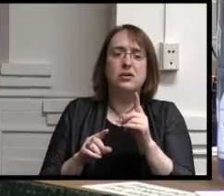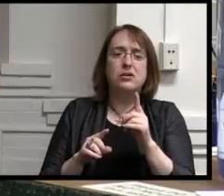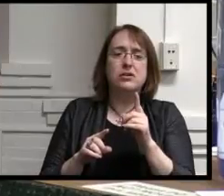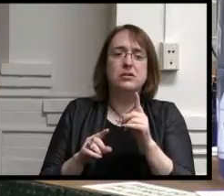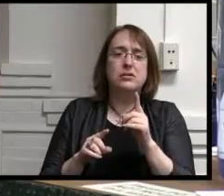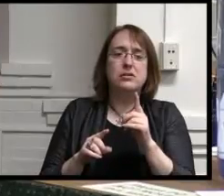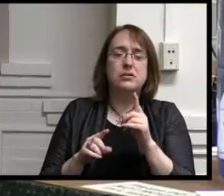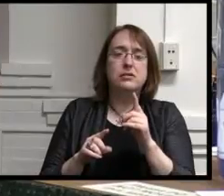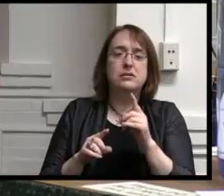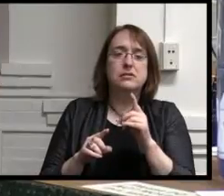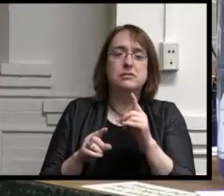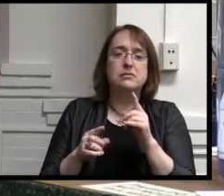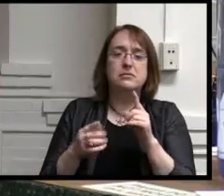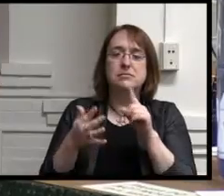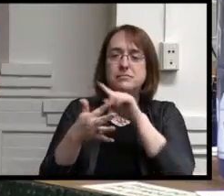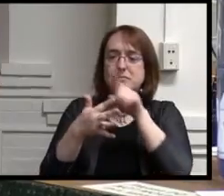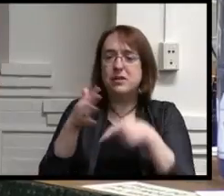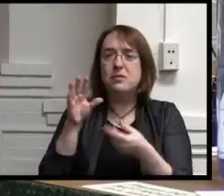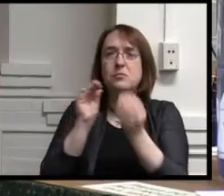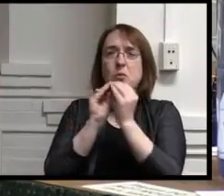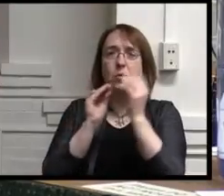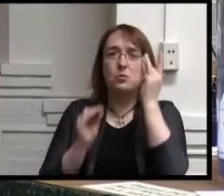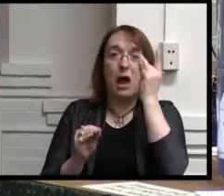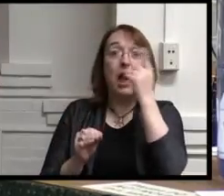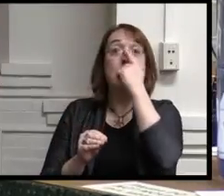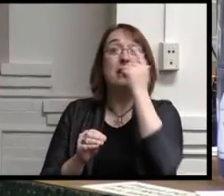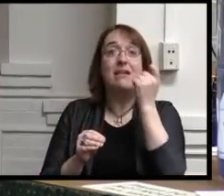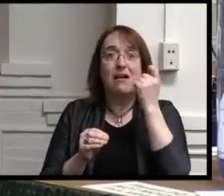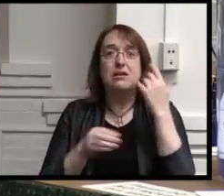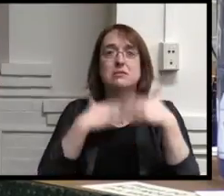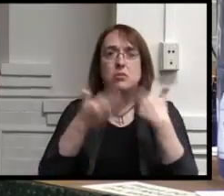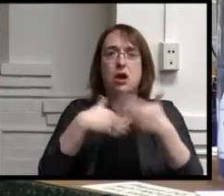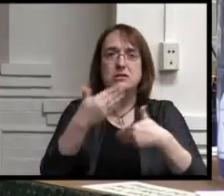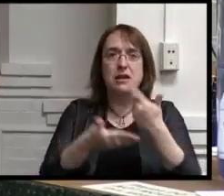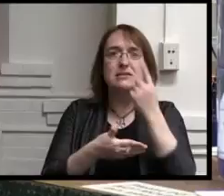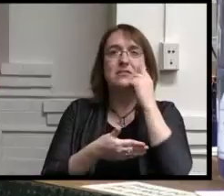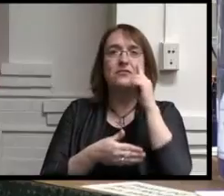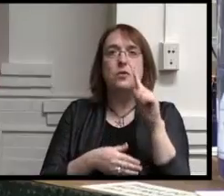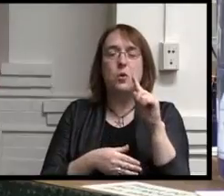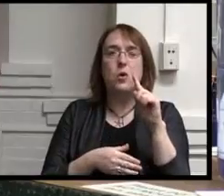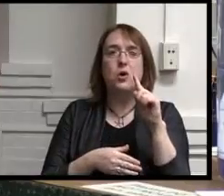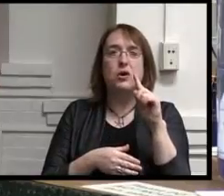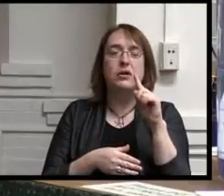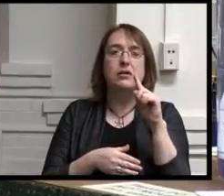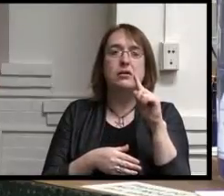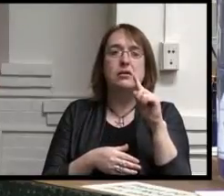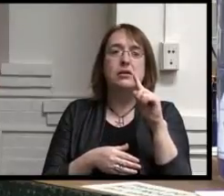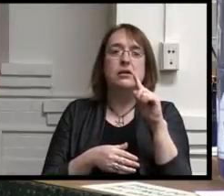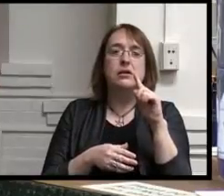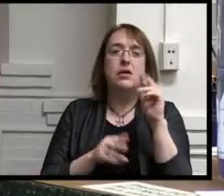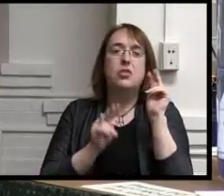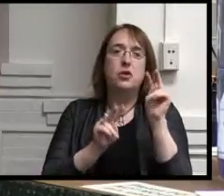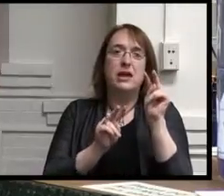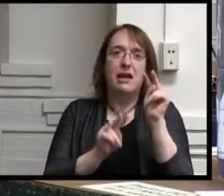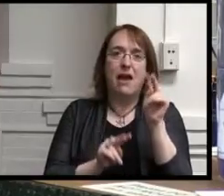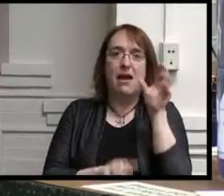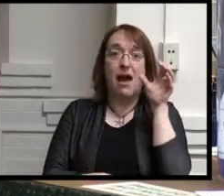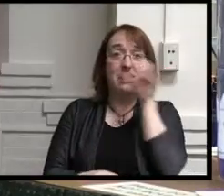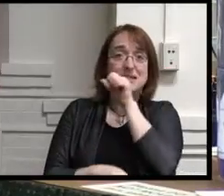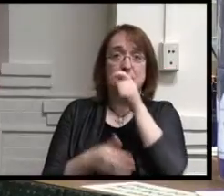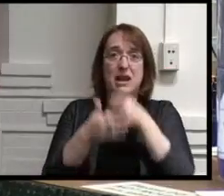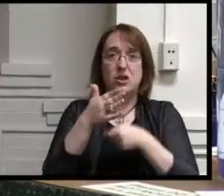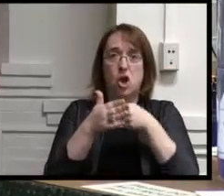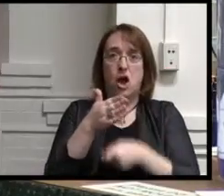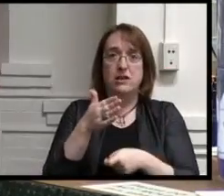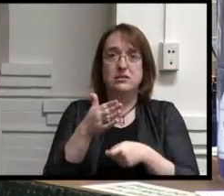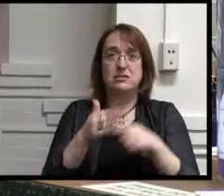a greater number of these because of the process we went through to squeeze the estimated price as low